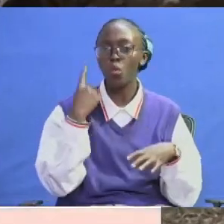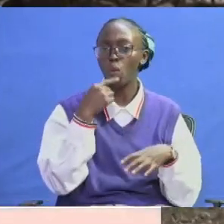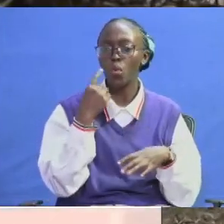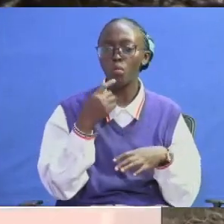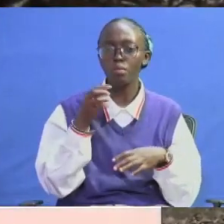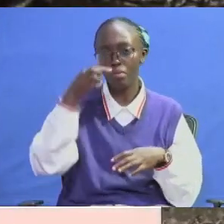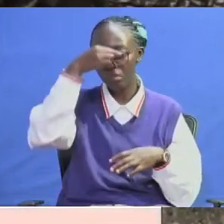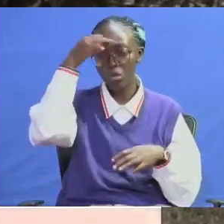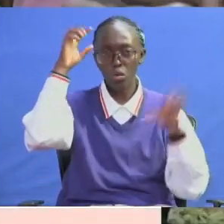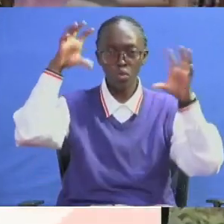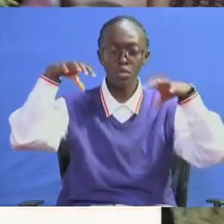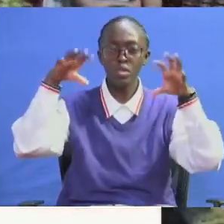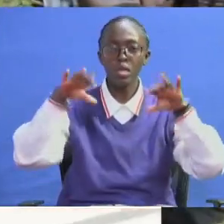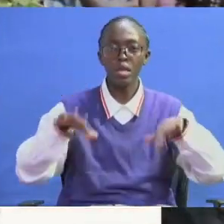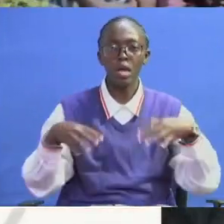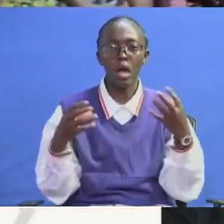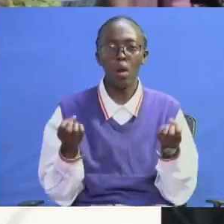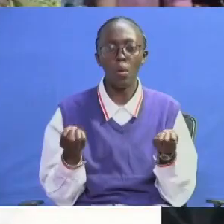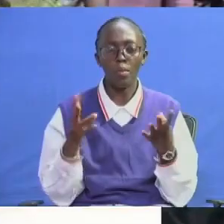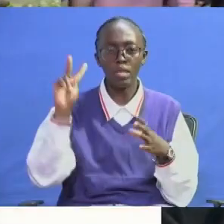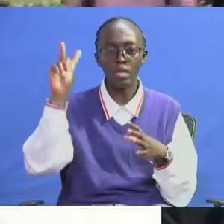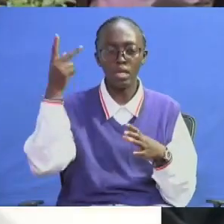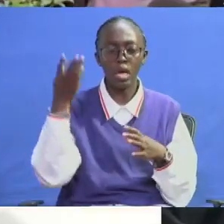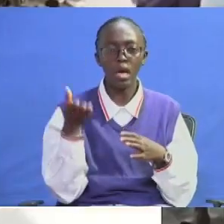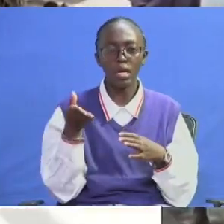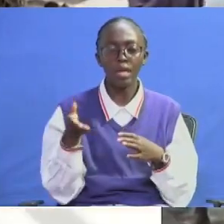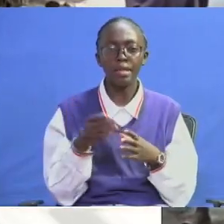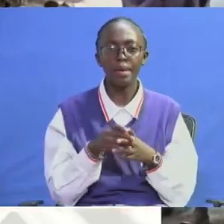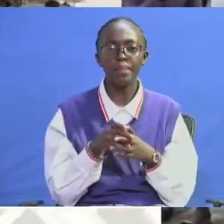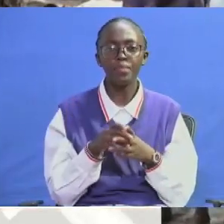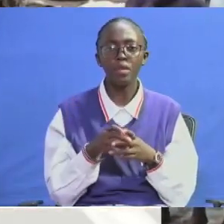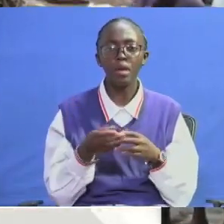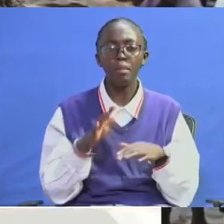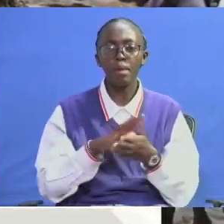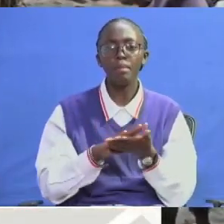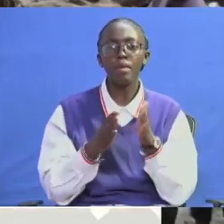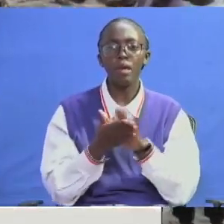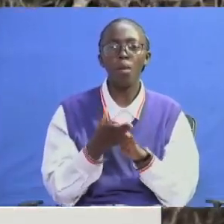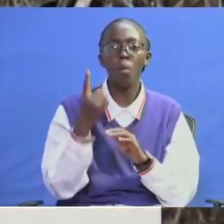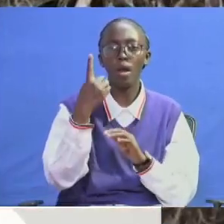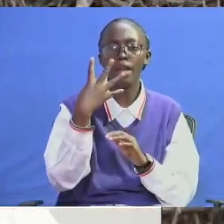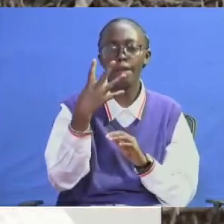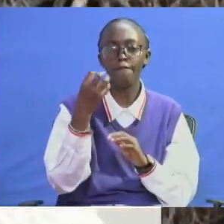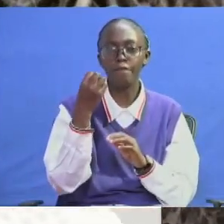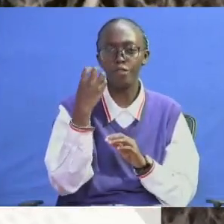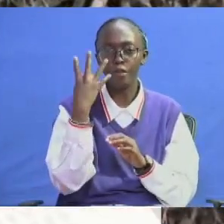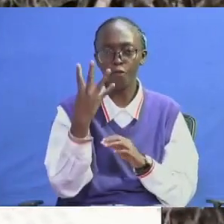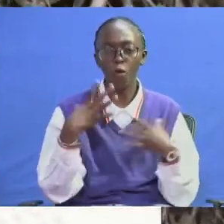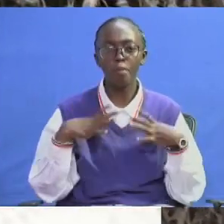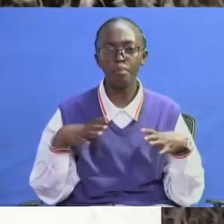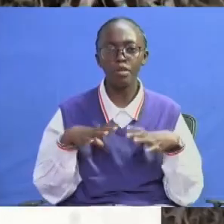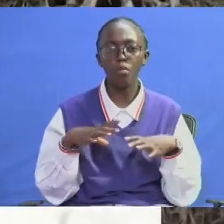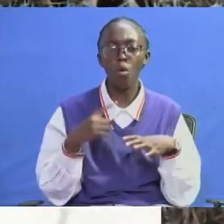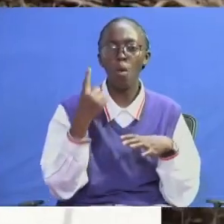ongoing heavy downpours that has hit the country causing landslides and floods has risen to more than 154, with more than